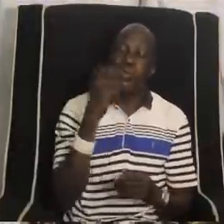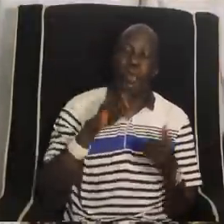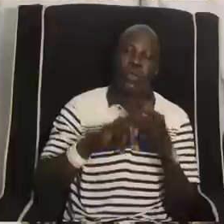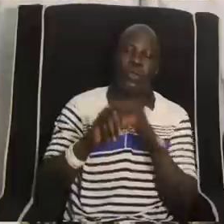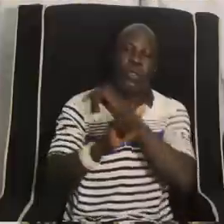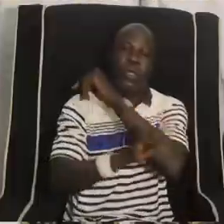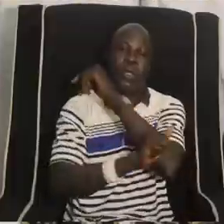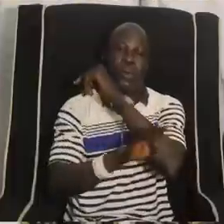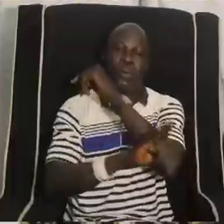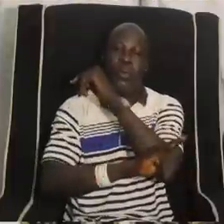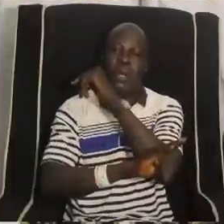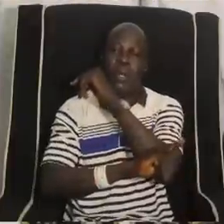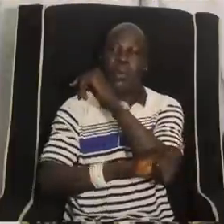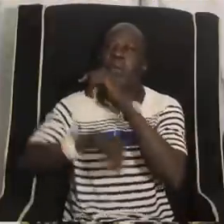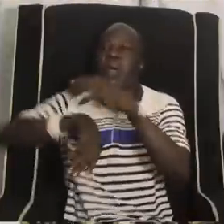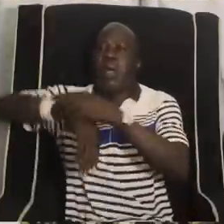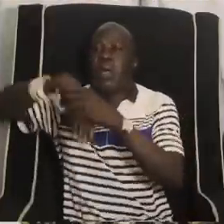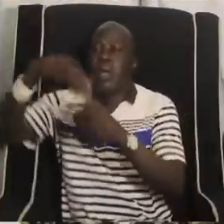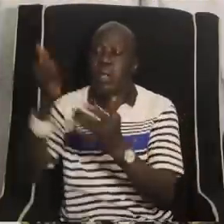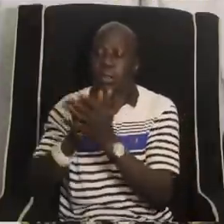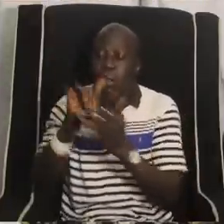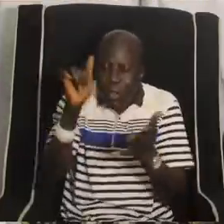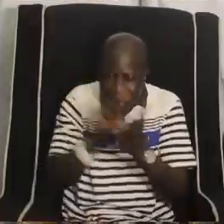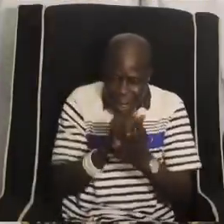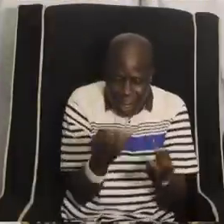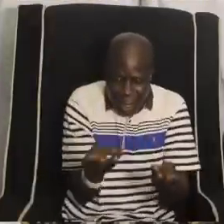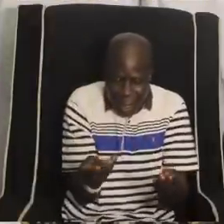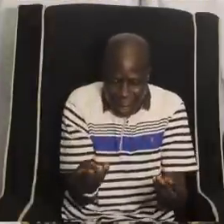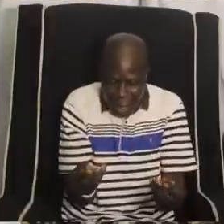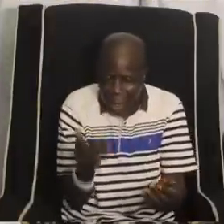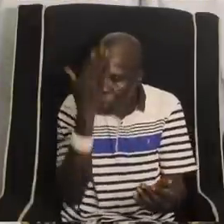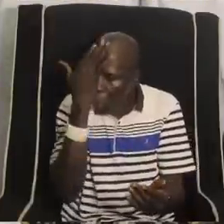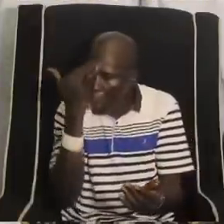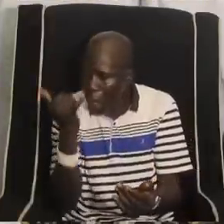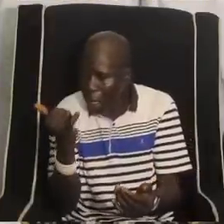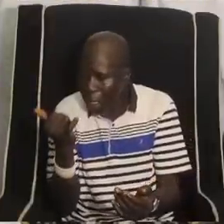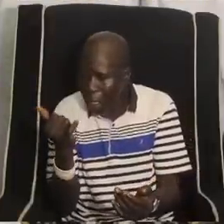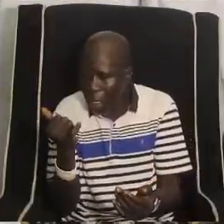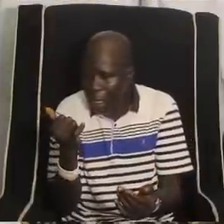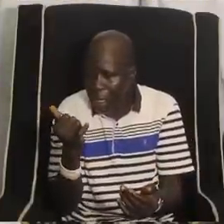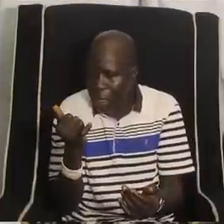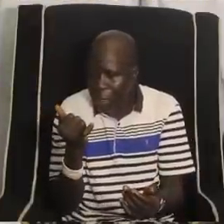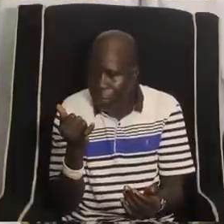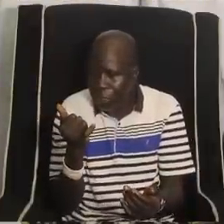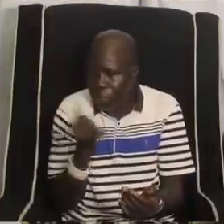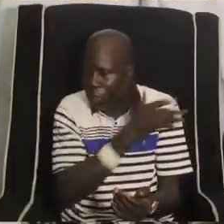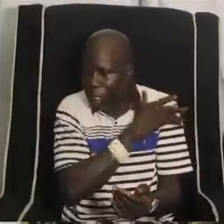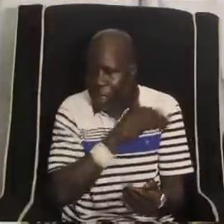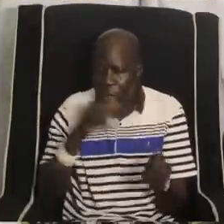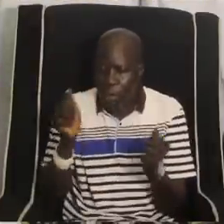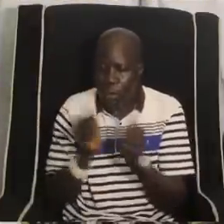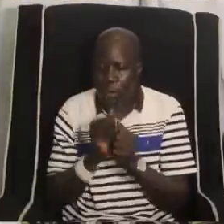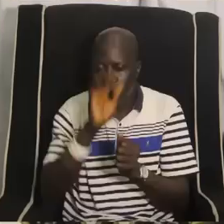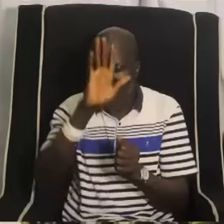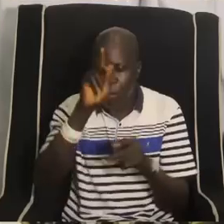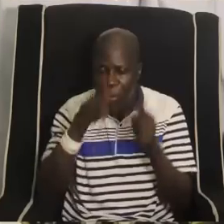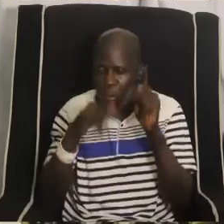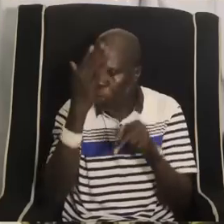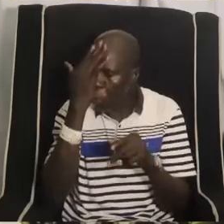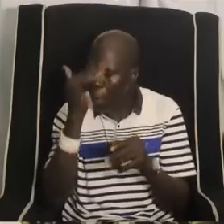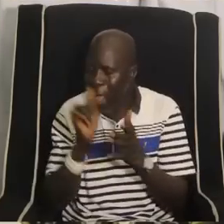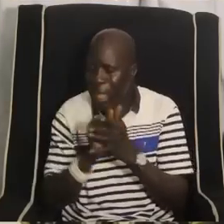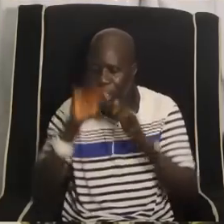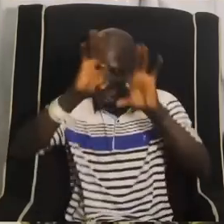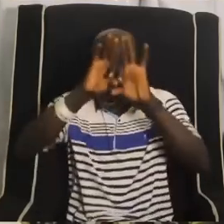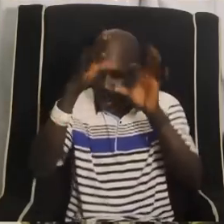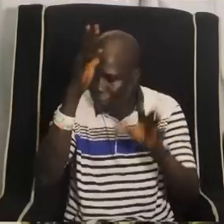Abraham. The Lord said to Abraham. Dad, kí ló dé? Why? Àti kúrò lọ́dọ̀ àwọn ará rẹ. Ése. Àti kúrò ní ilé